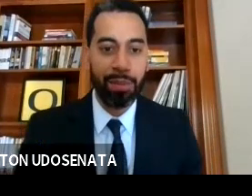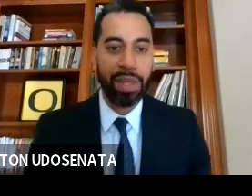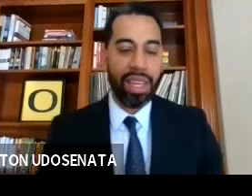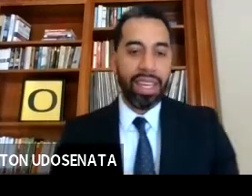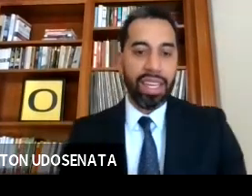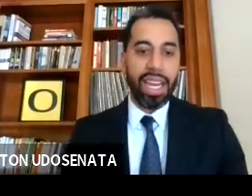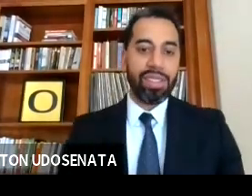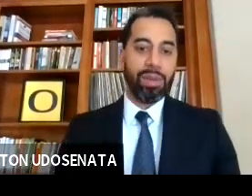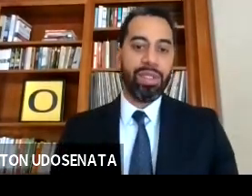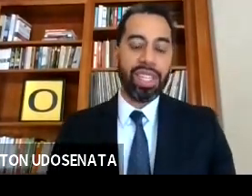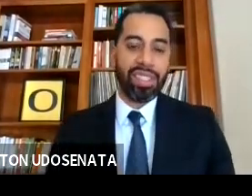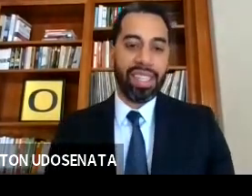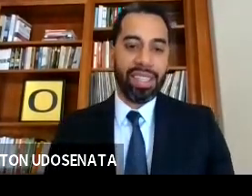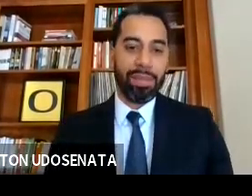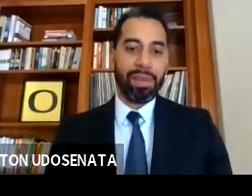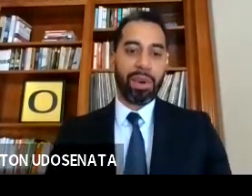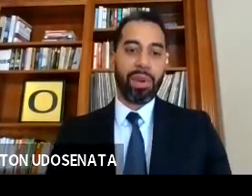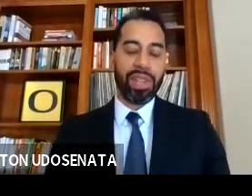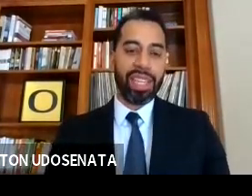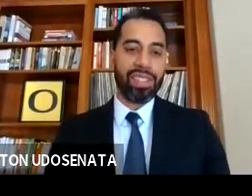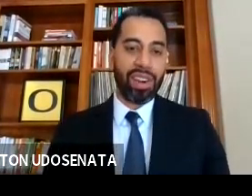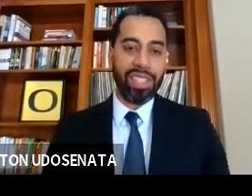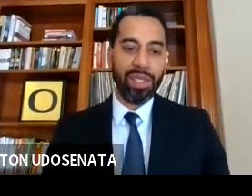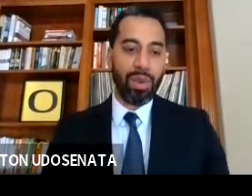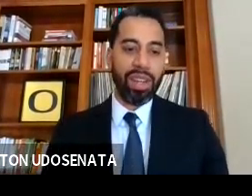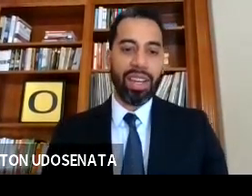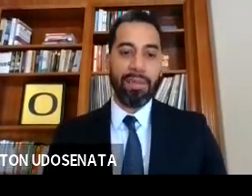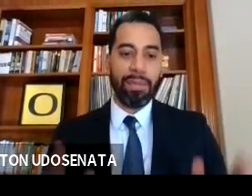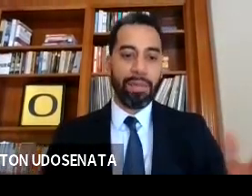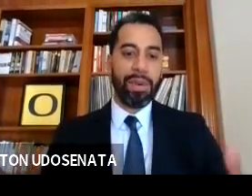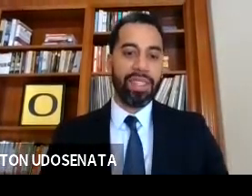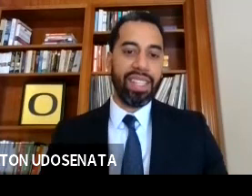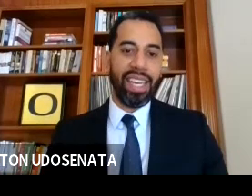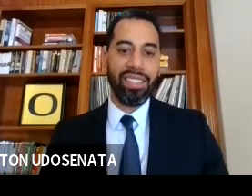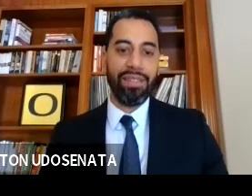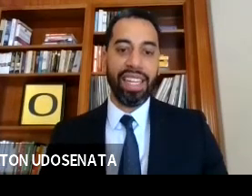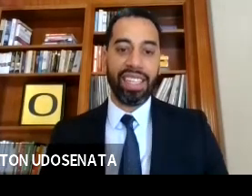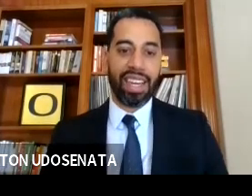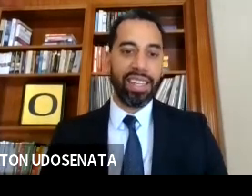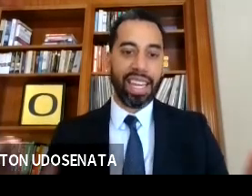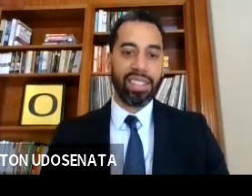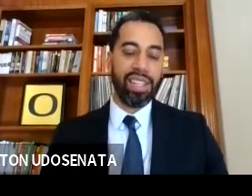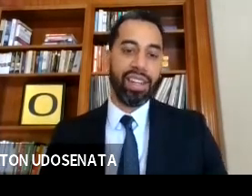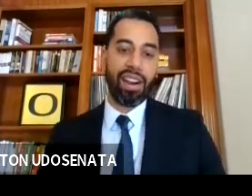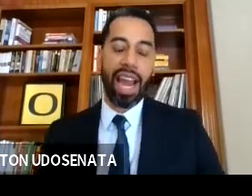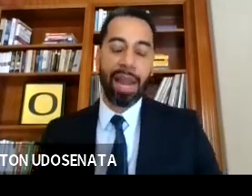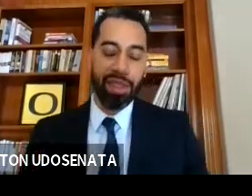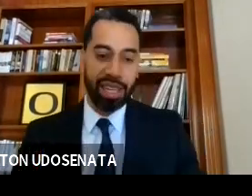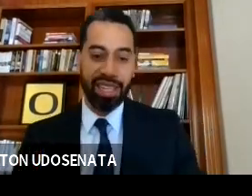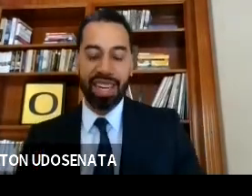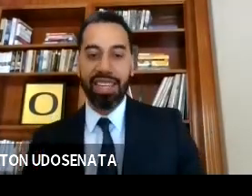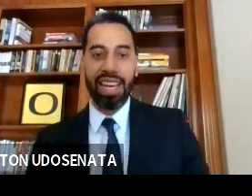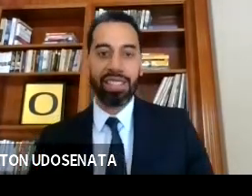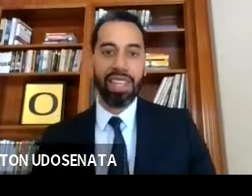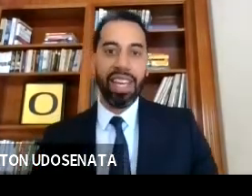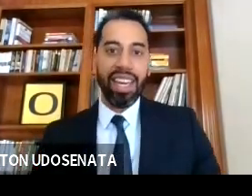like in April. So just before we really get started, just want to put today's event into context and our hybrid